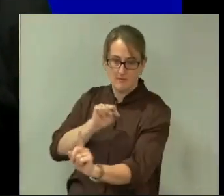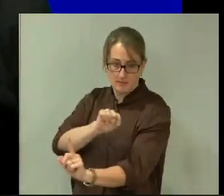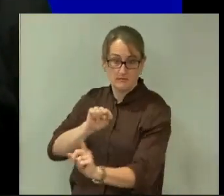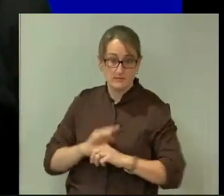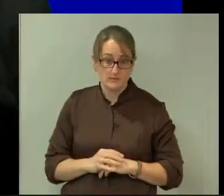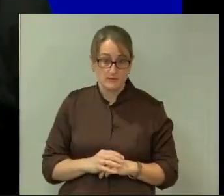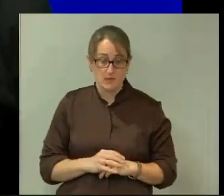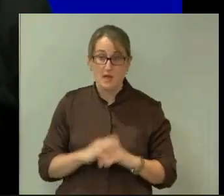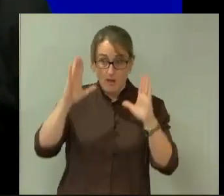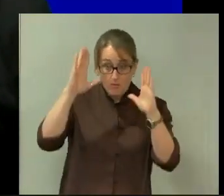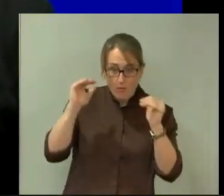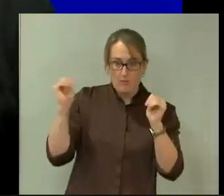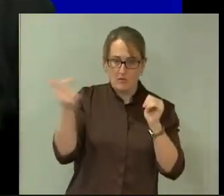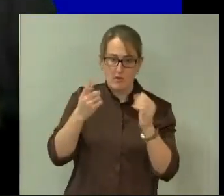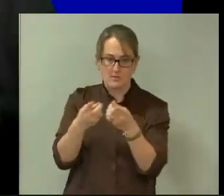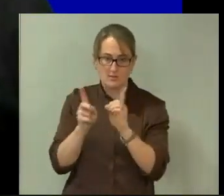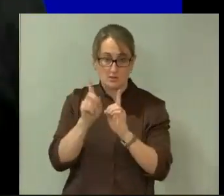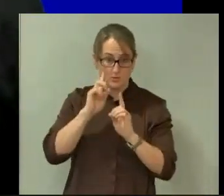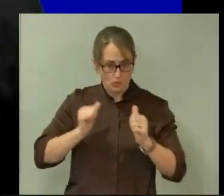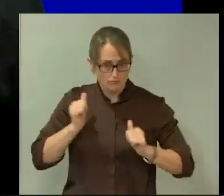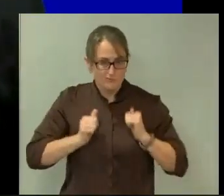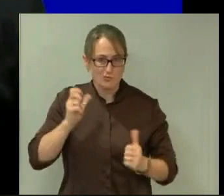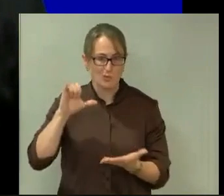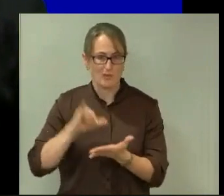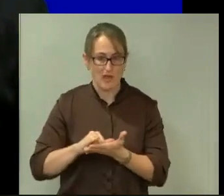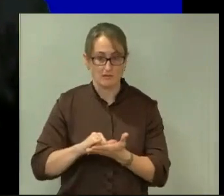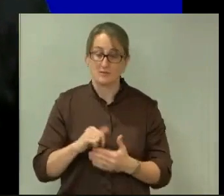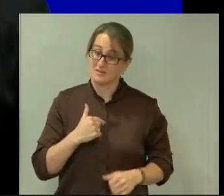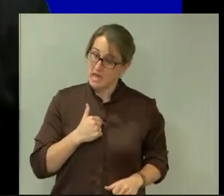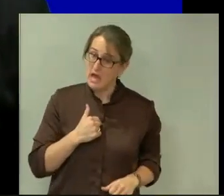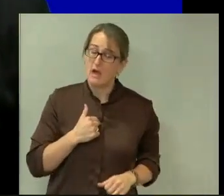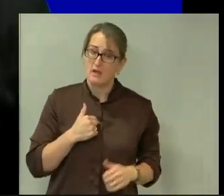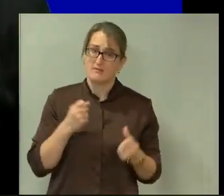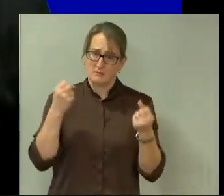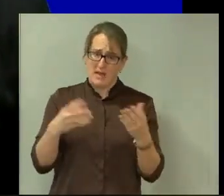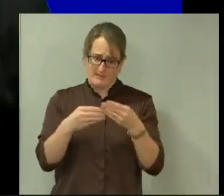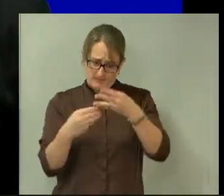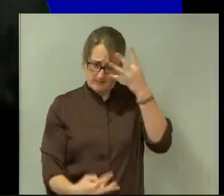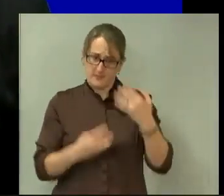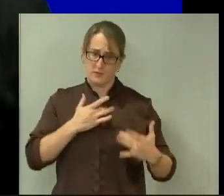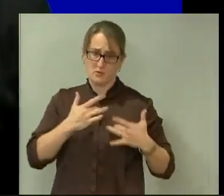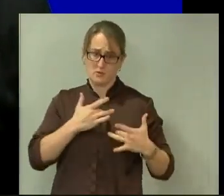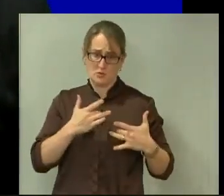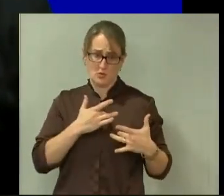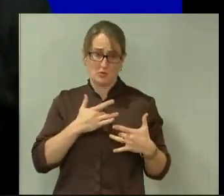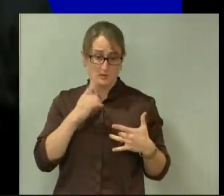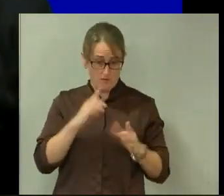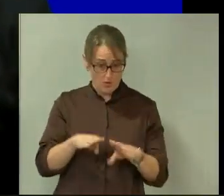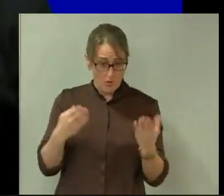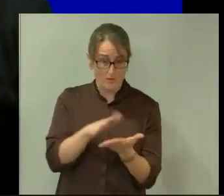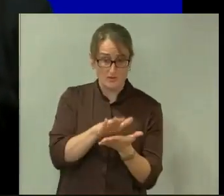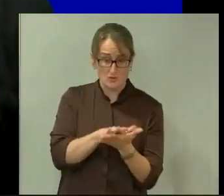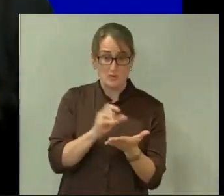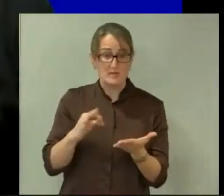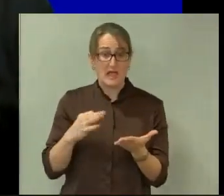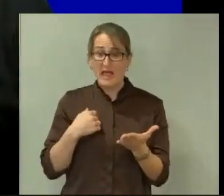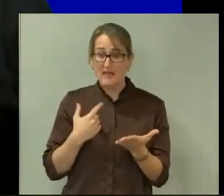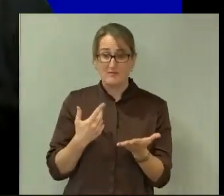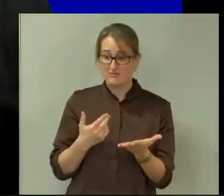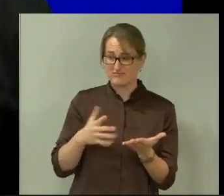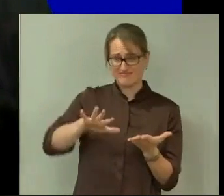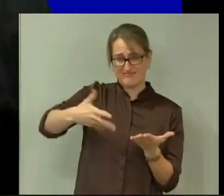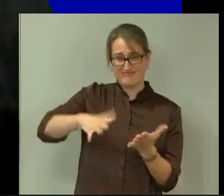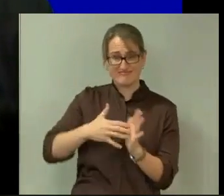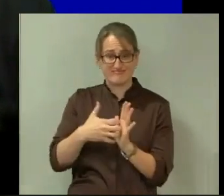because I have a lot of concerns about opening the schools without good planning. That planning